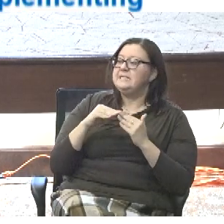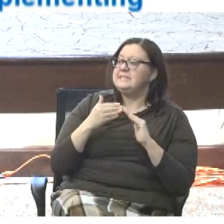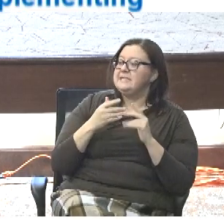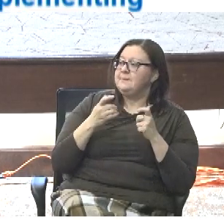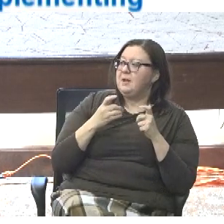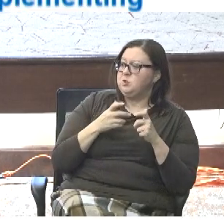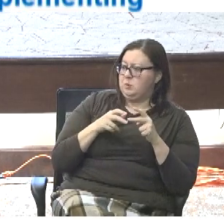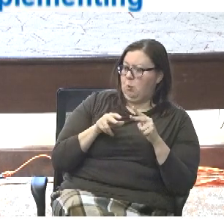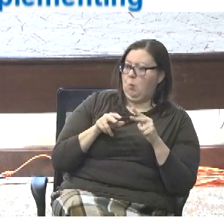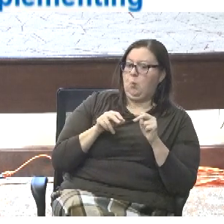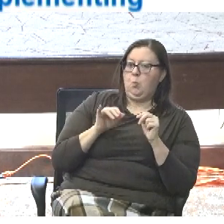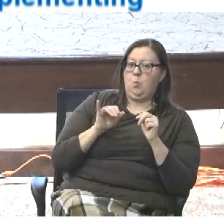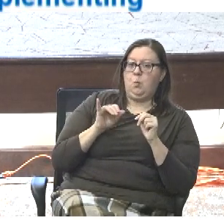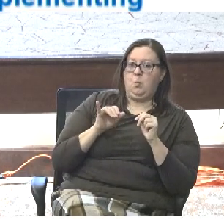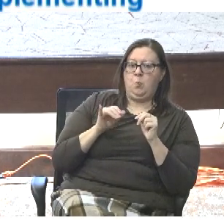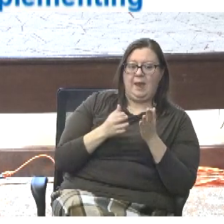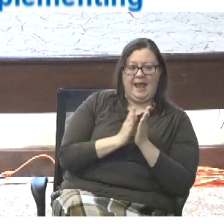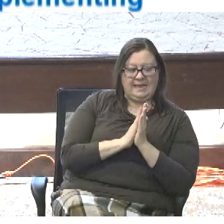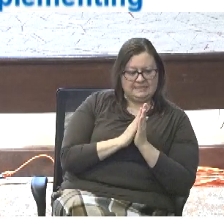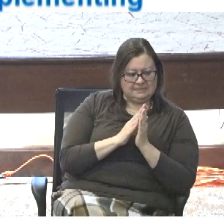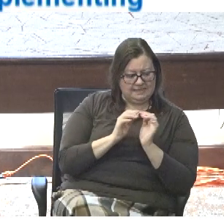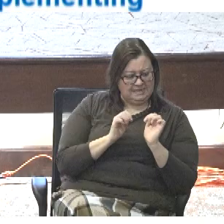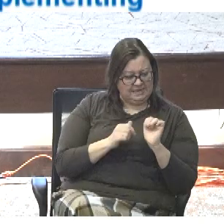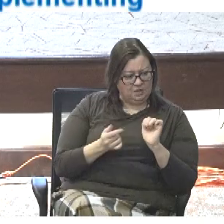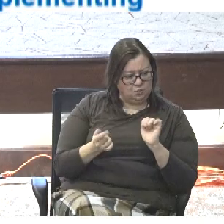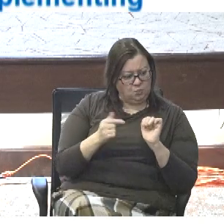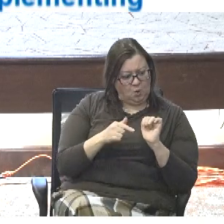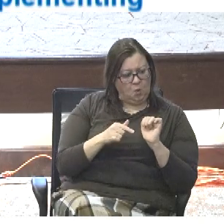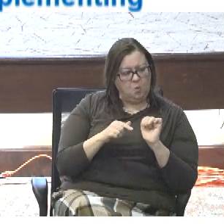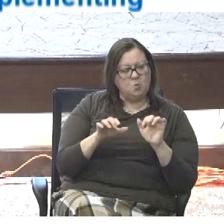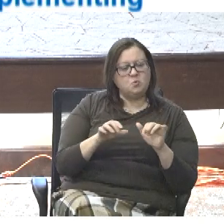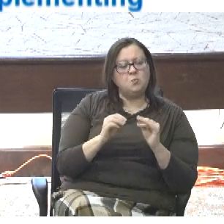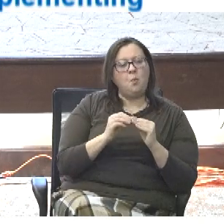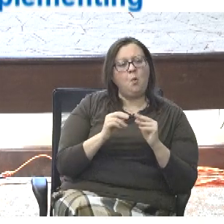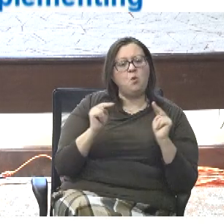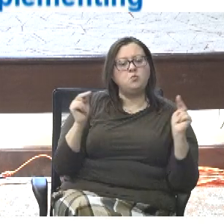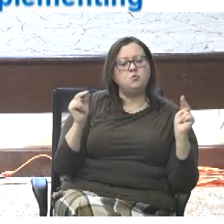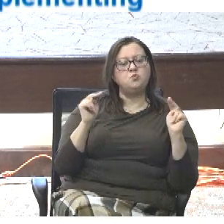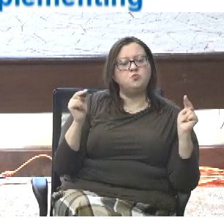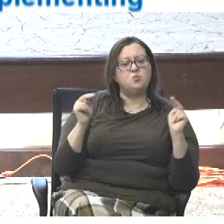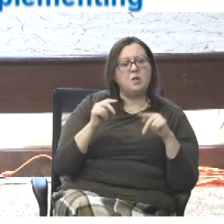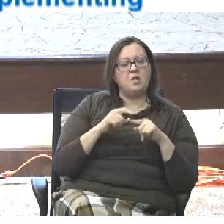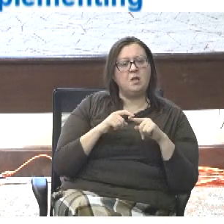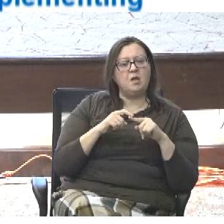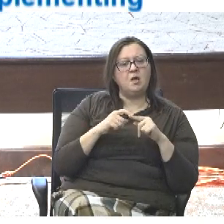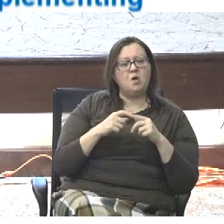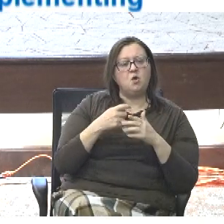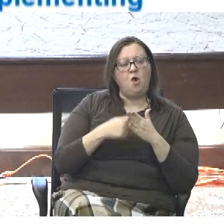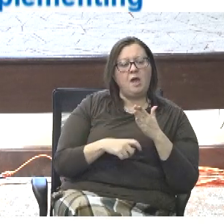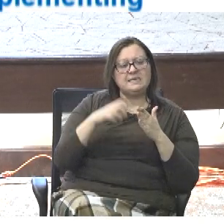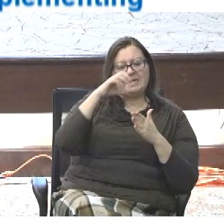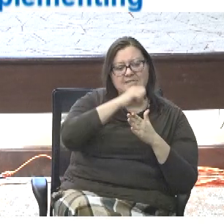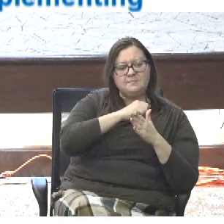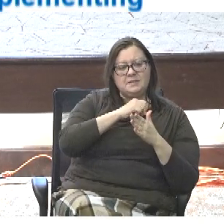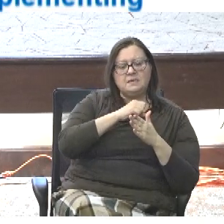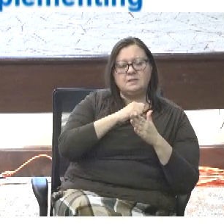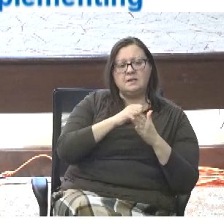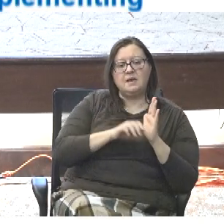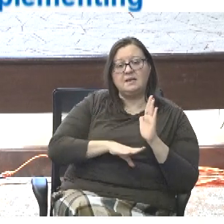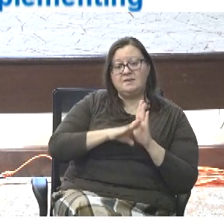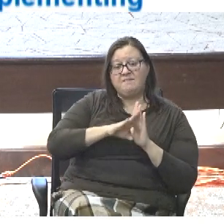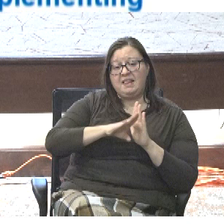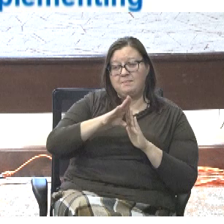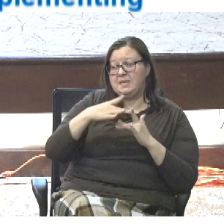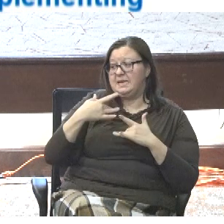heard this, they asked if we would go in and do an unbiased cost estimate for a development that was